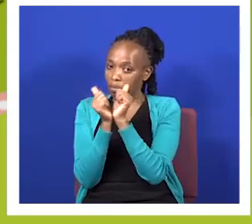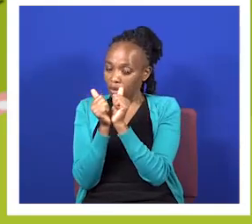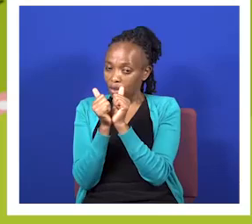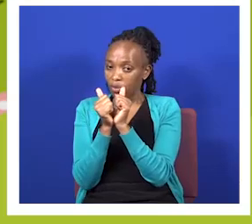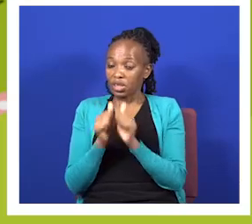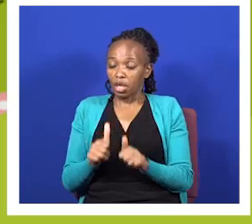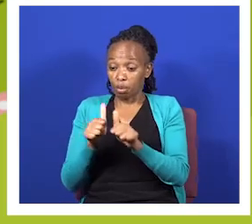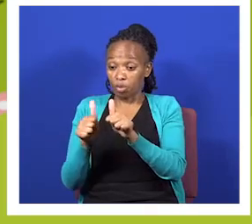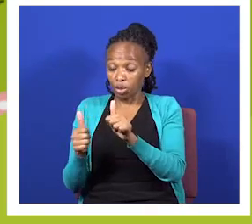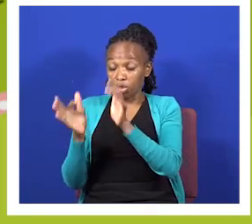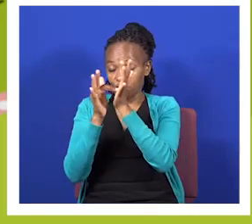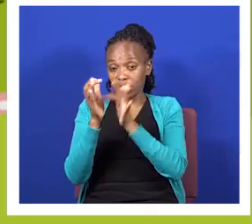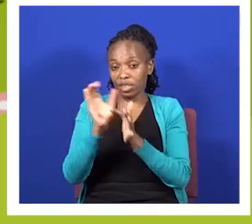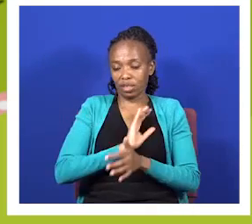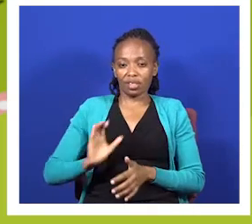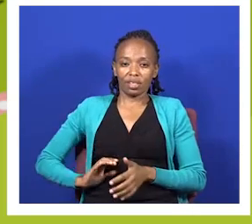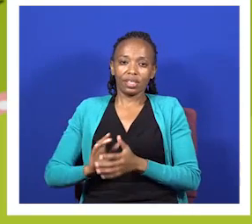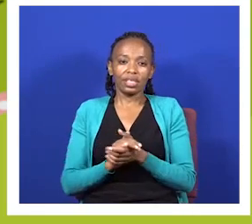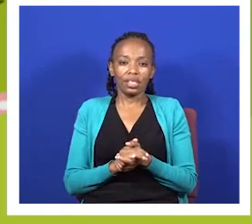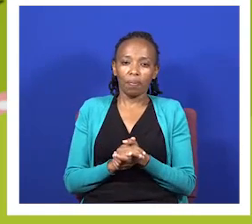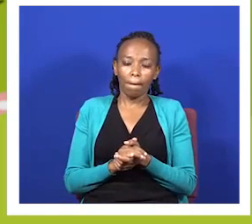Paul was an apostle of Jesus Christ.